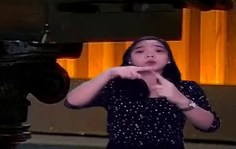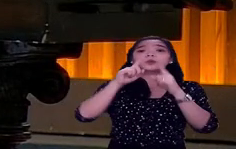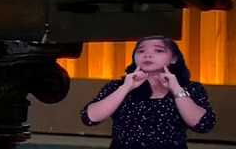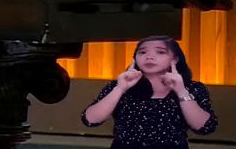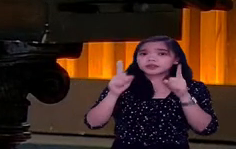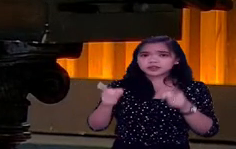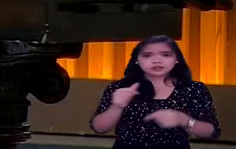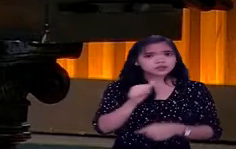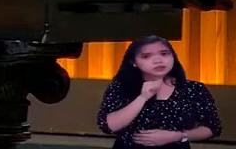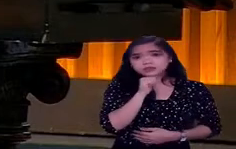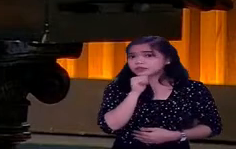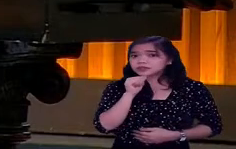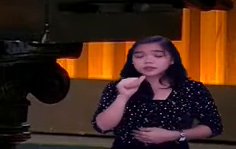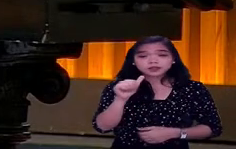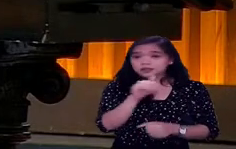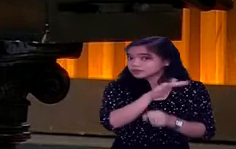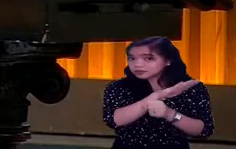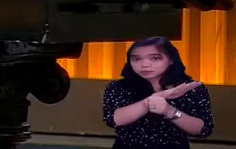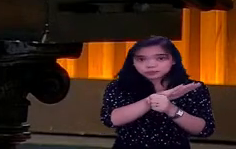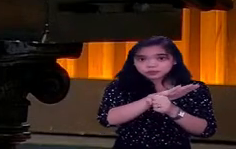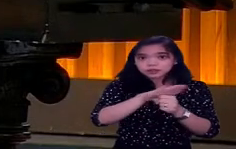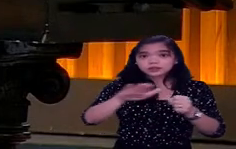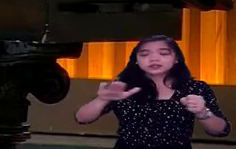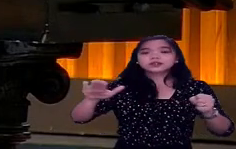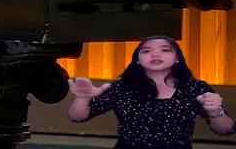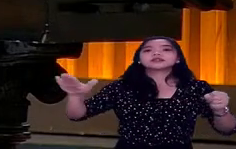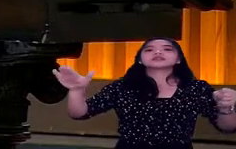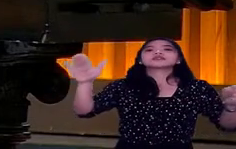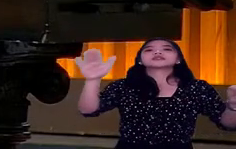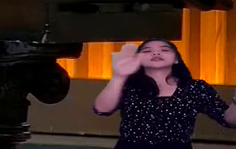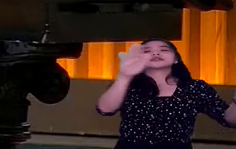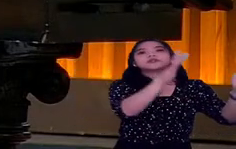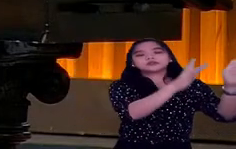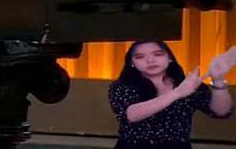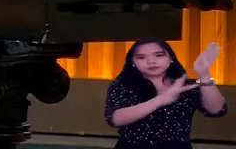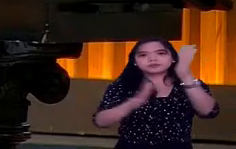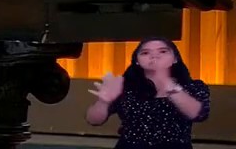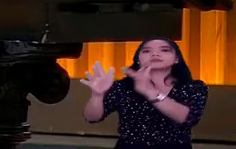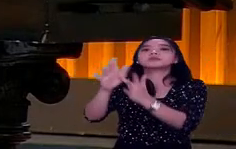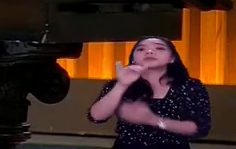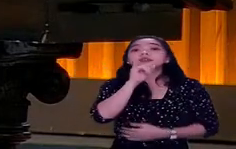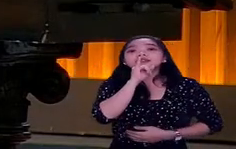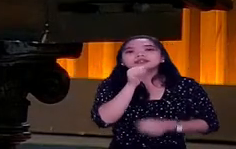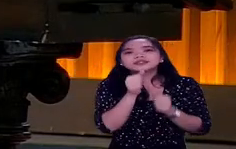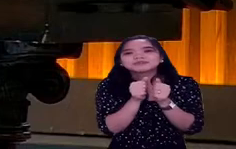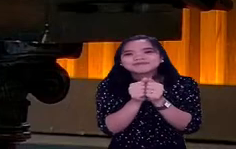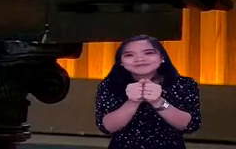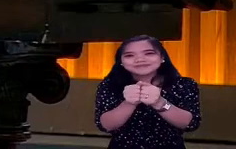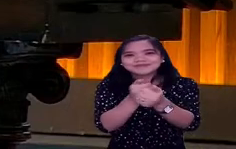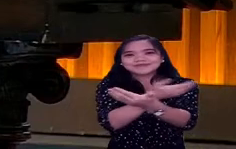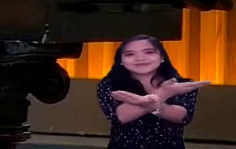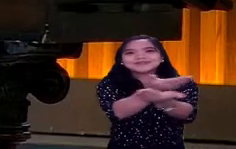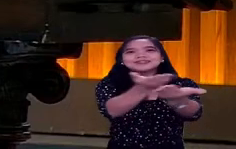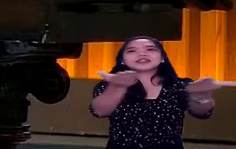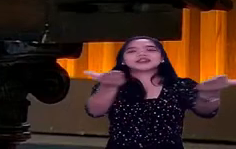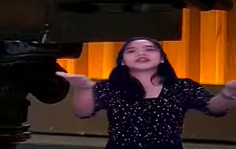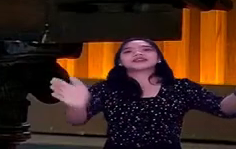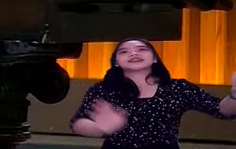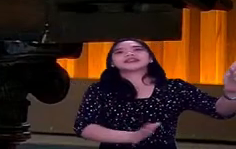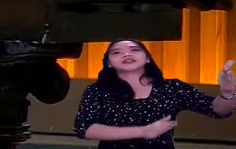refuge. When answers aren't enough, He is